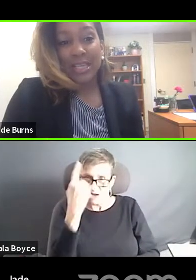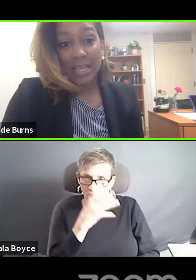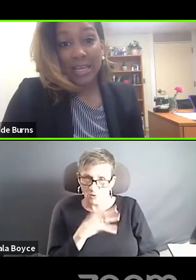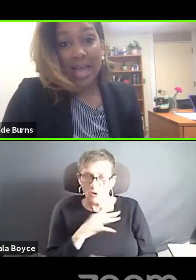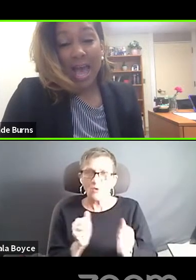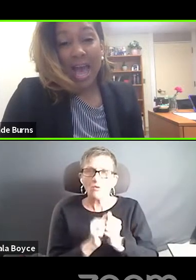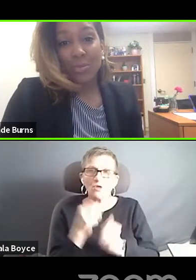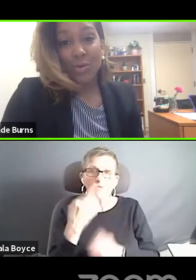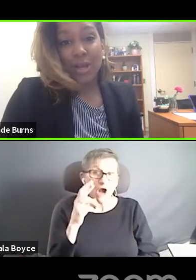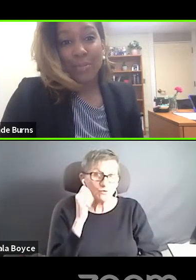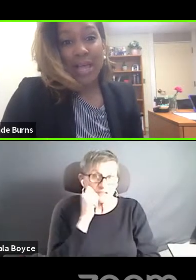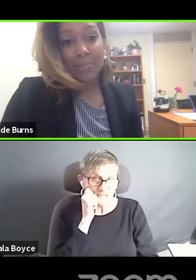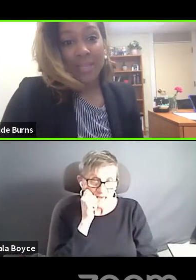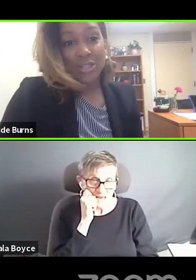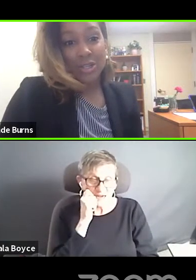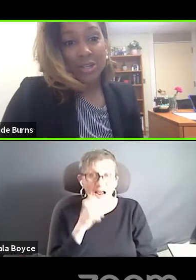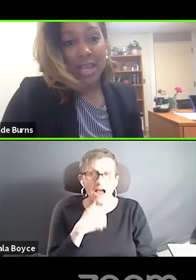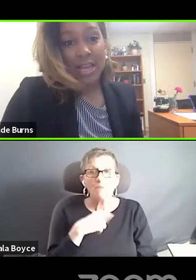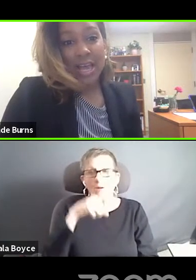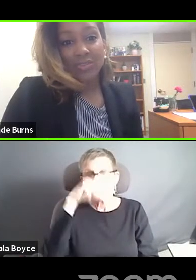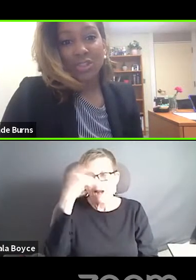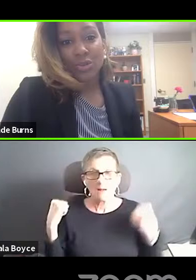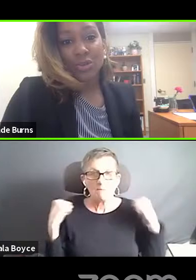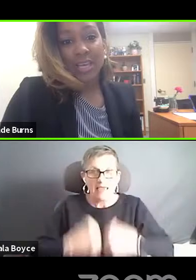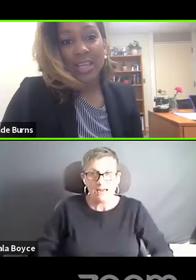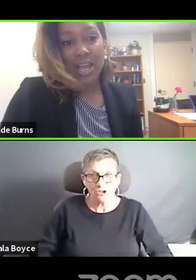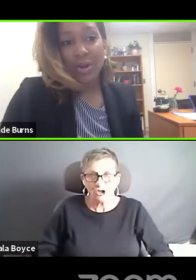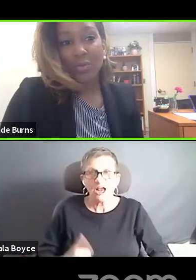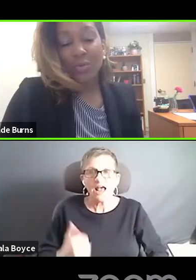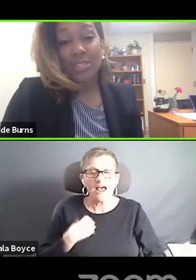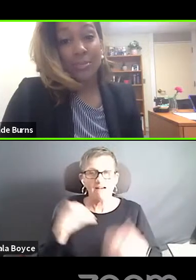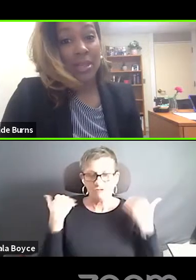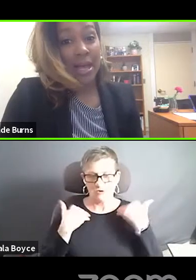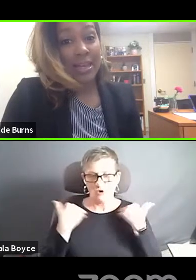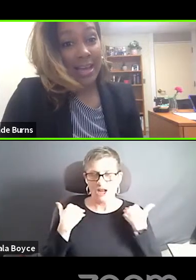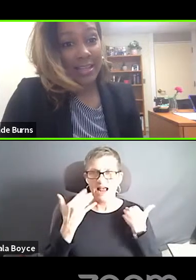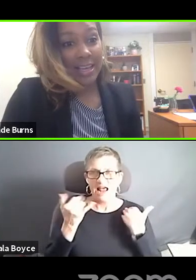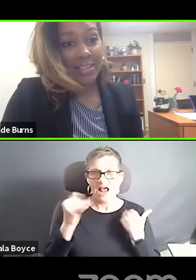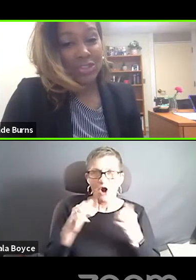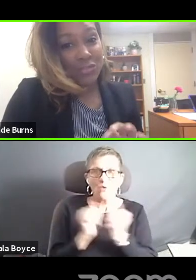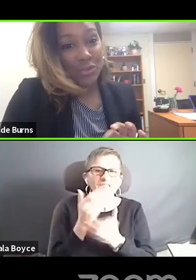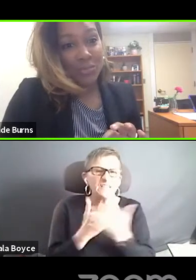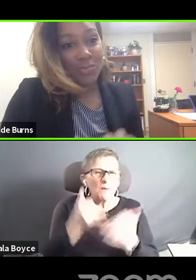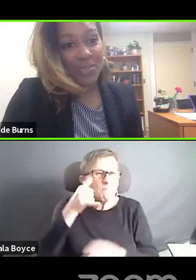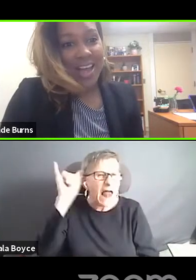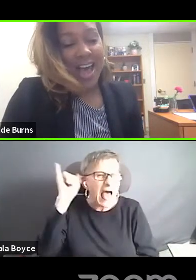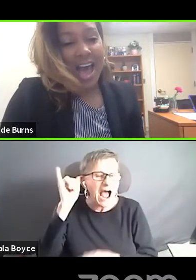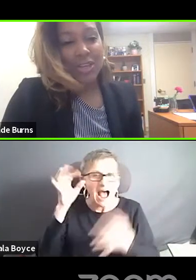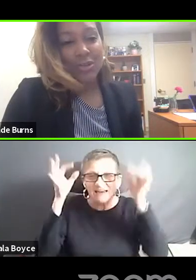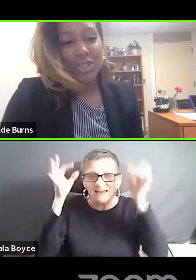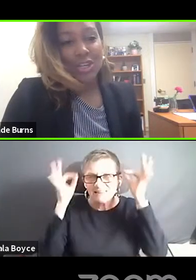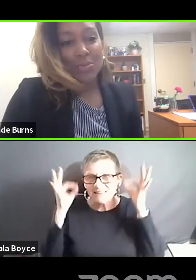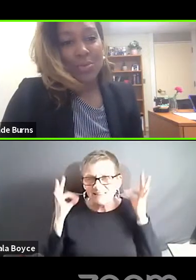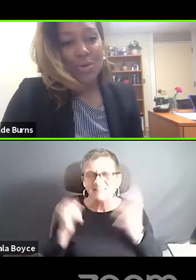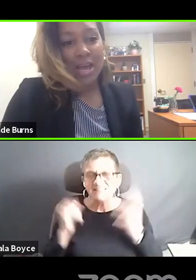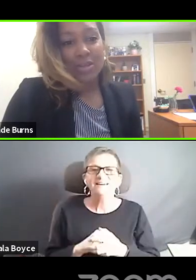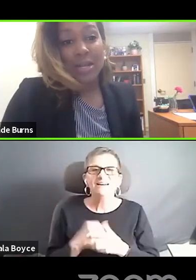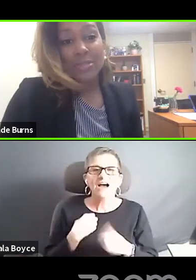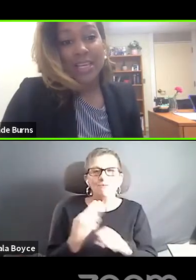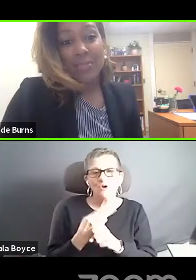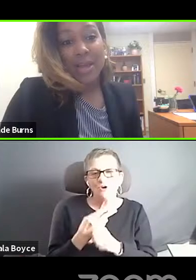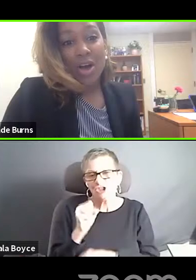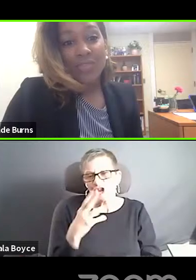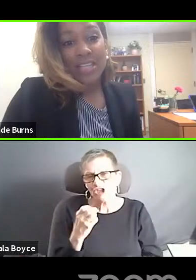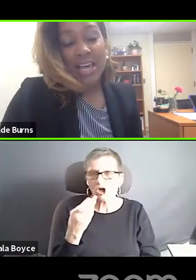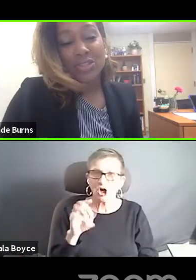brown skin. I'm wearing a Black blazer and I have shoulder-length hair with some blonde highlights, just a few. I use she, her pronouns,